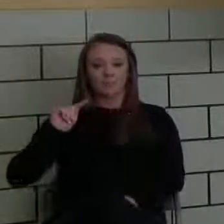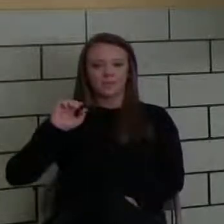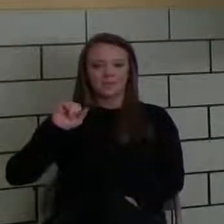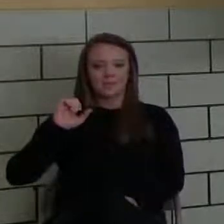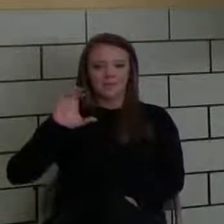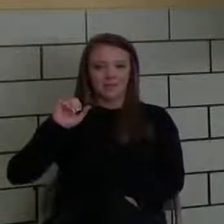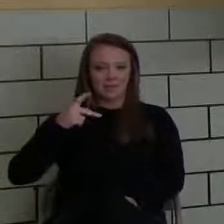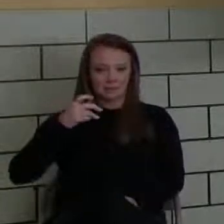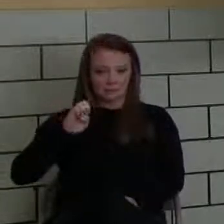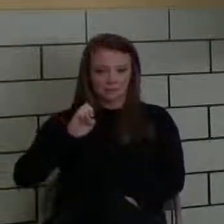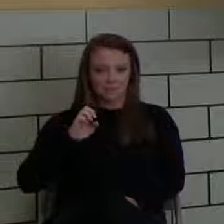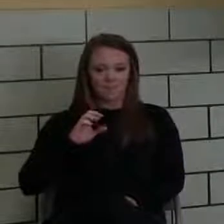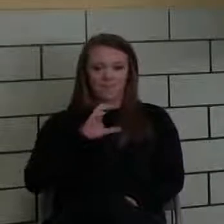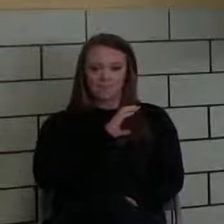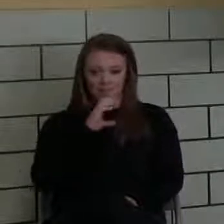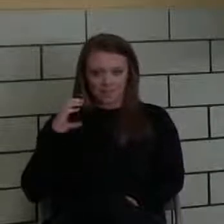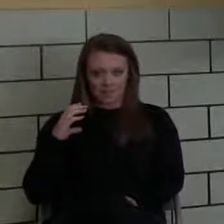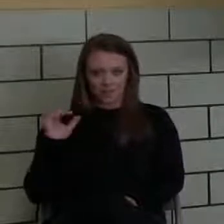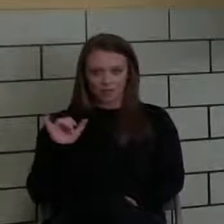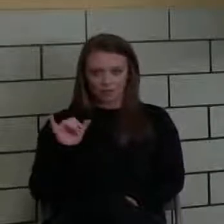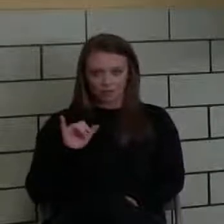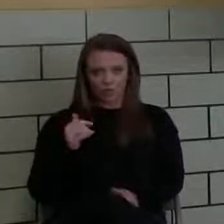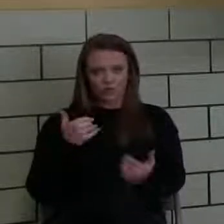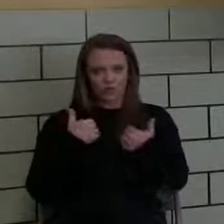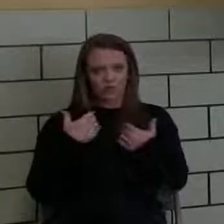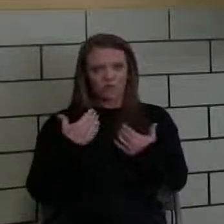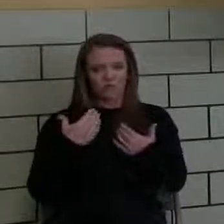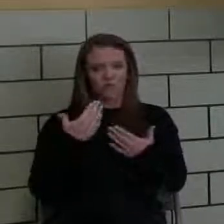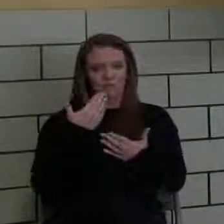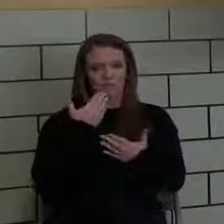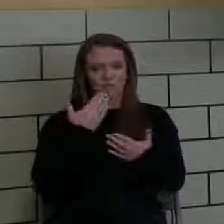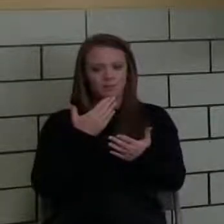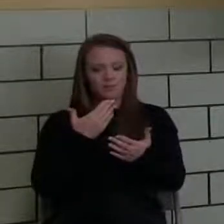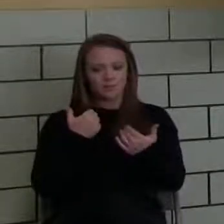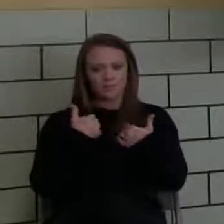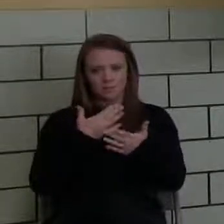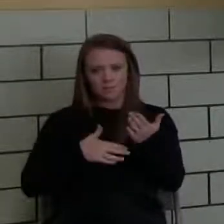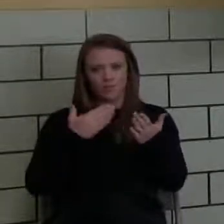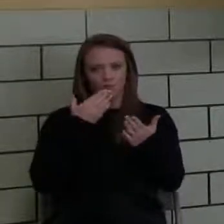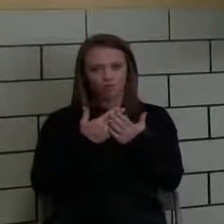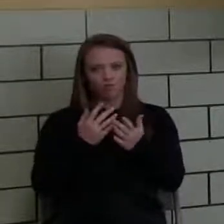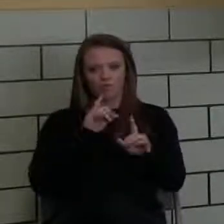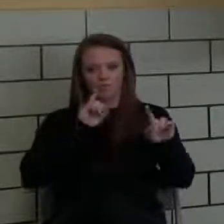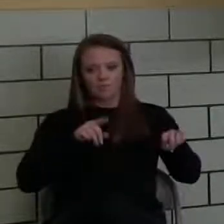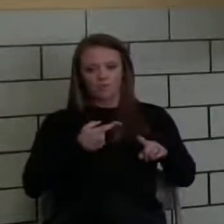and had some really enthusiastic response from them.